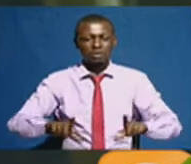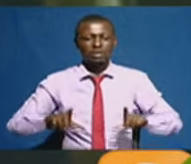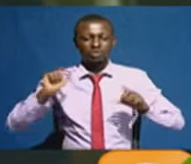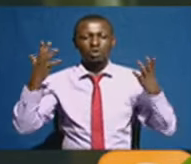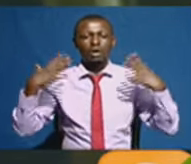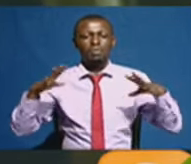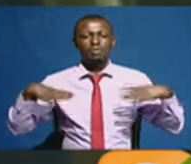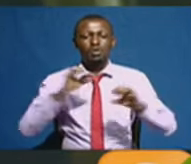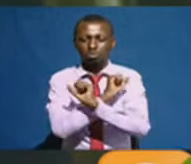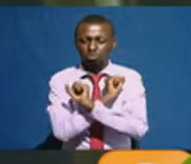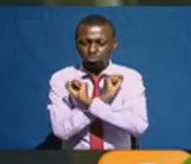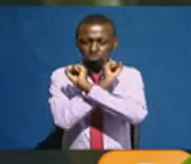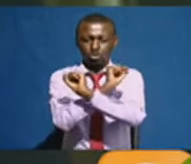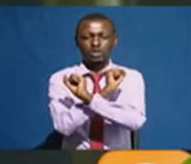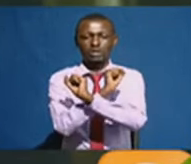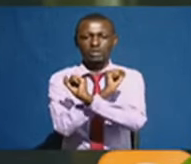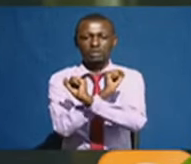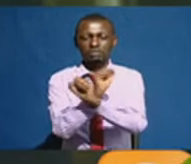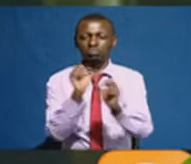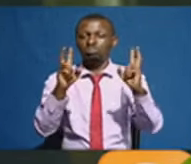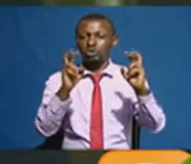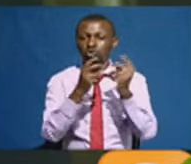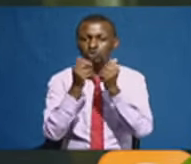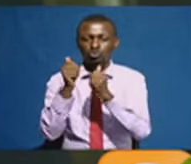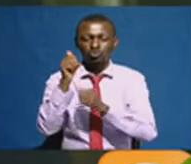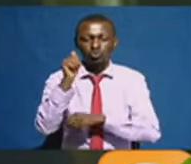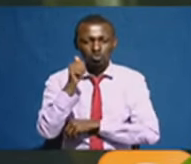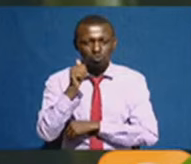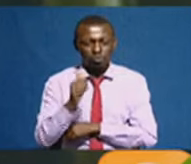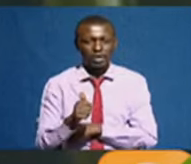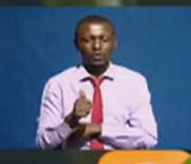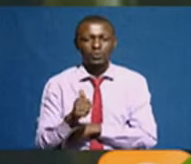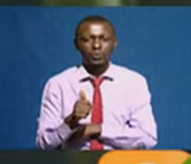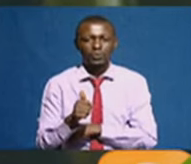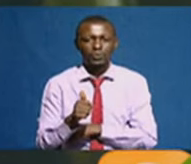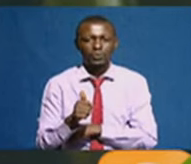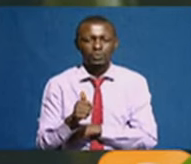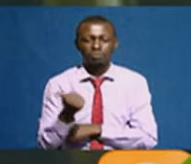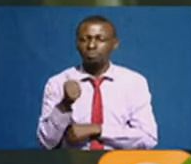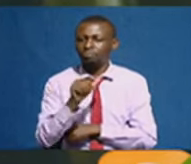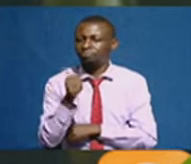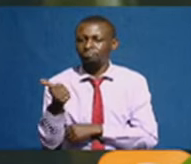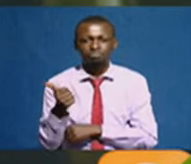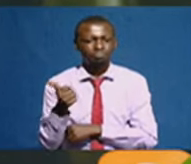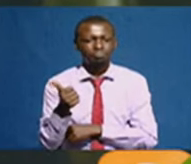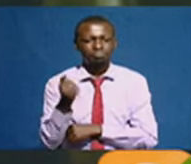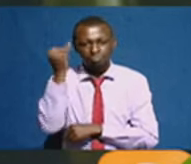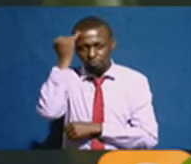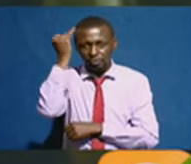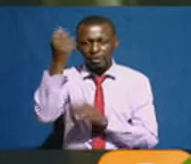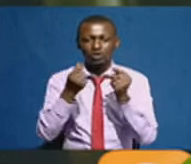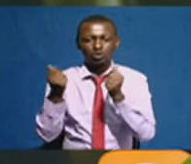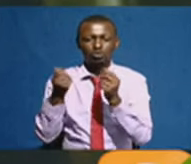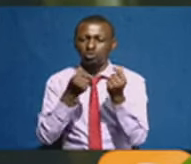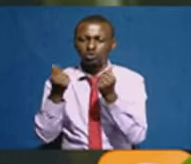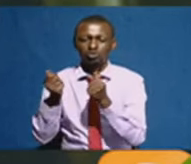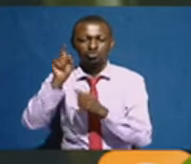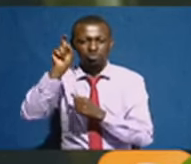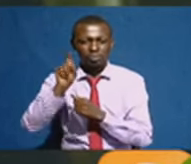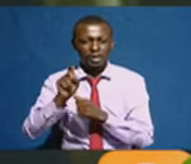Kenyans. So if this issue is not resolved, whatever solution has to be found quickly.